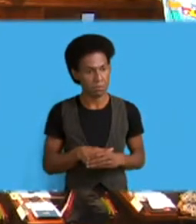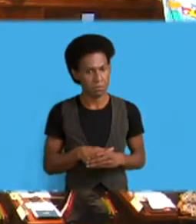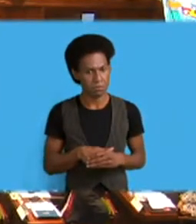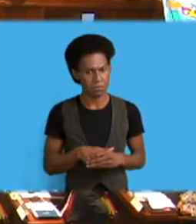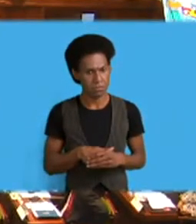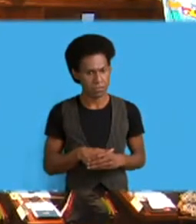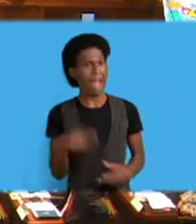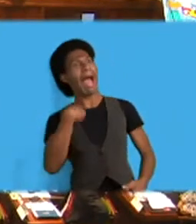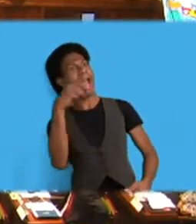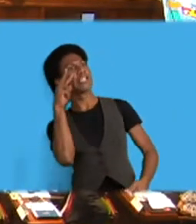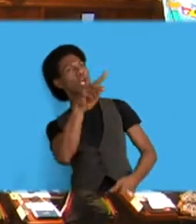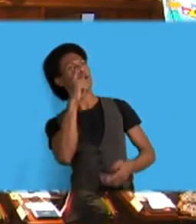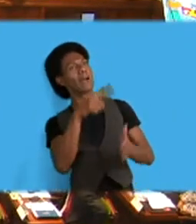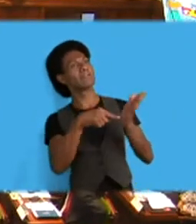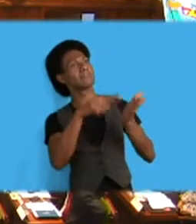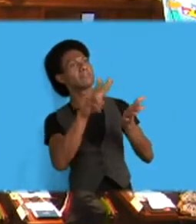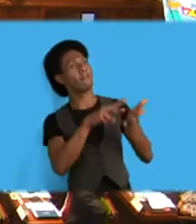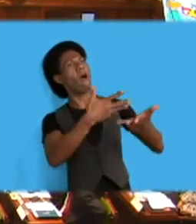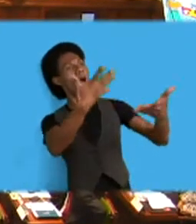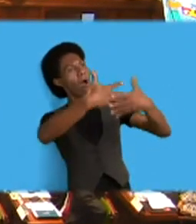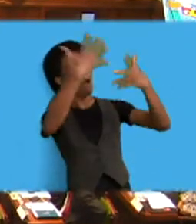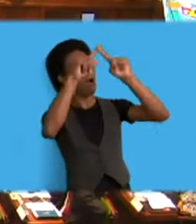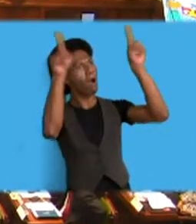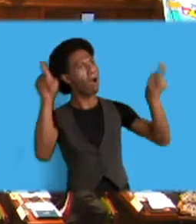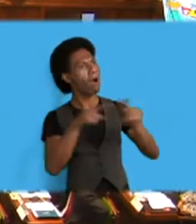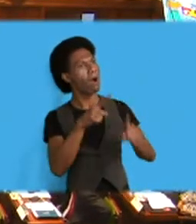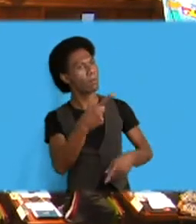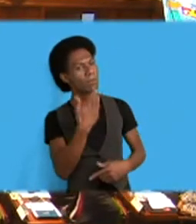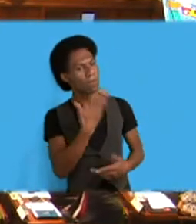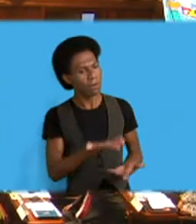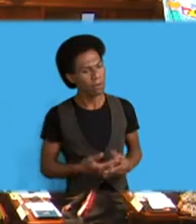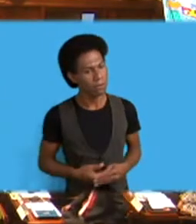Thank you, Honourable Member. I would like you to withdraw your...